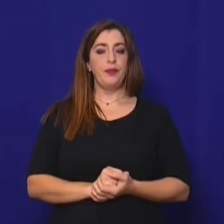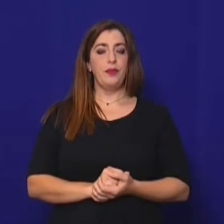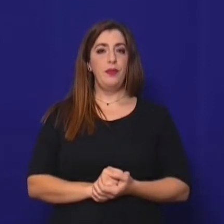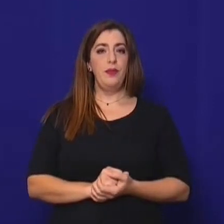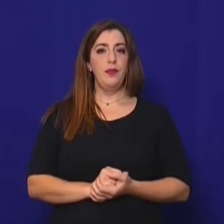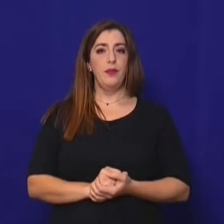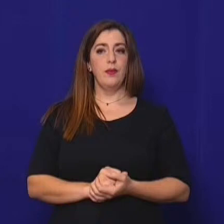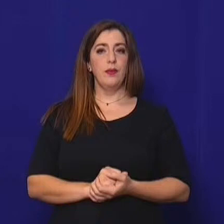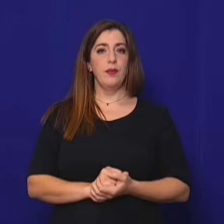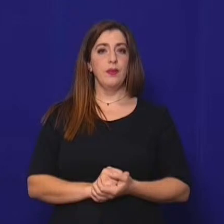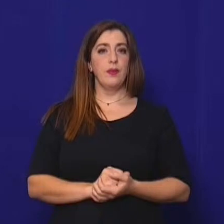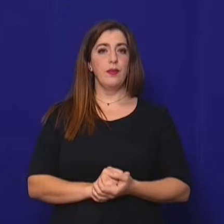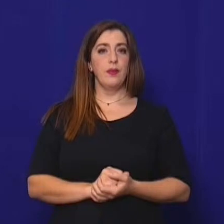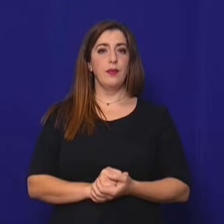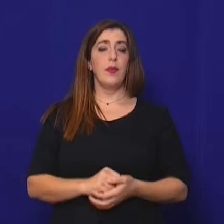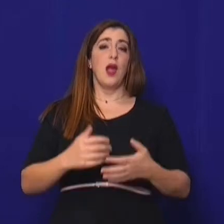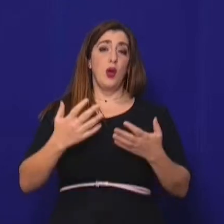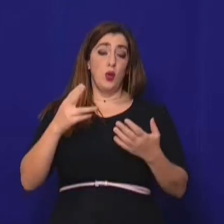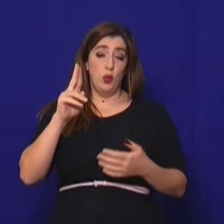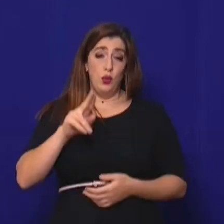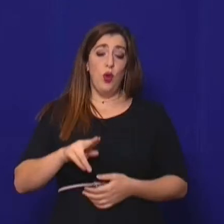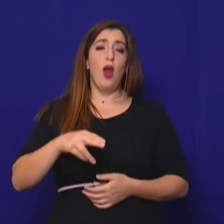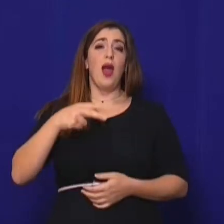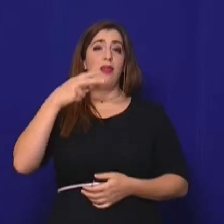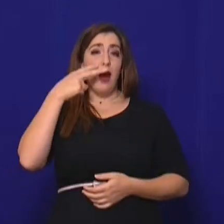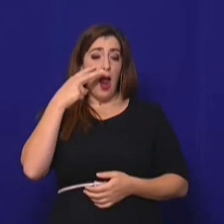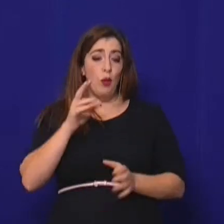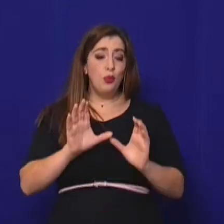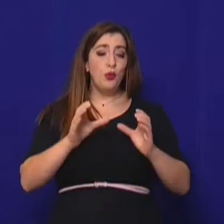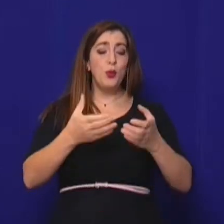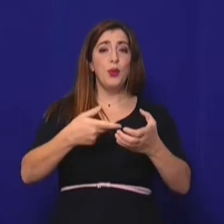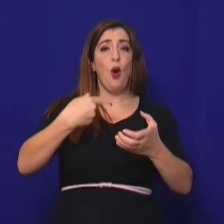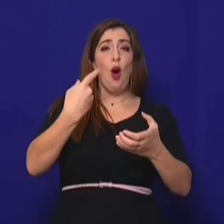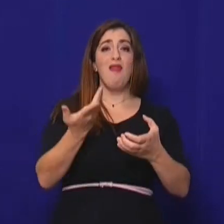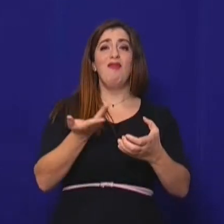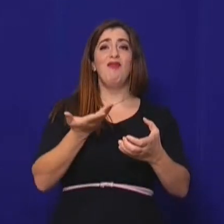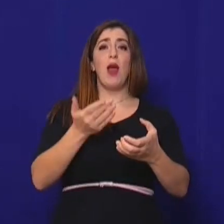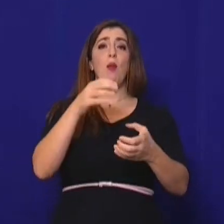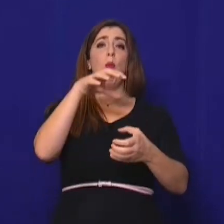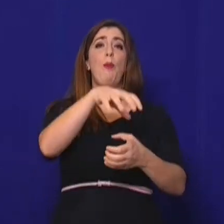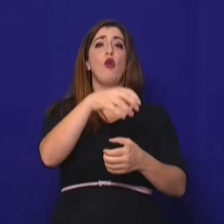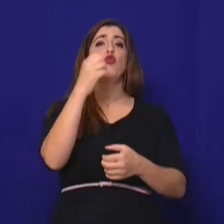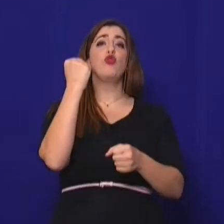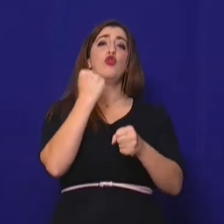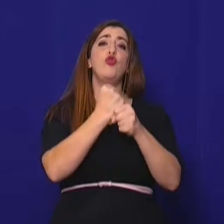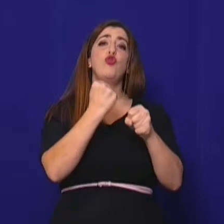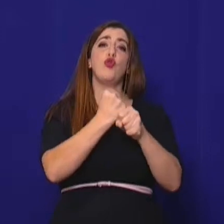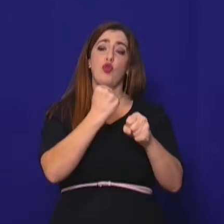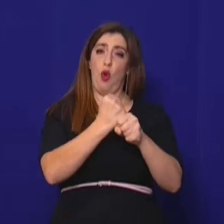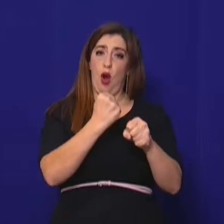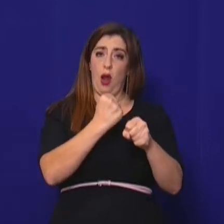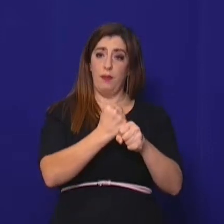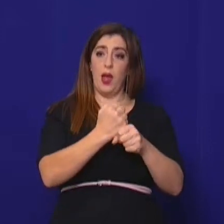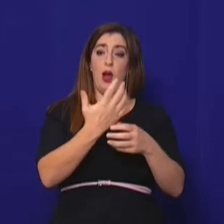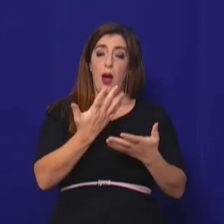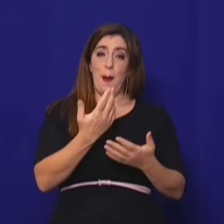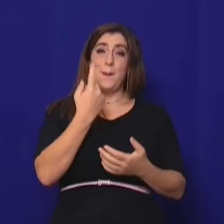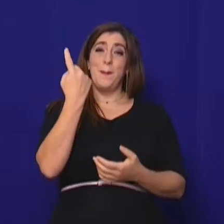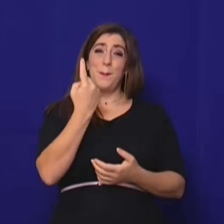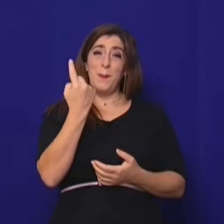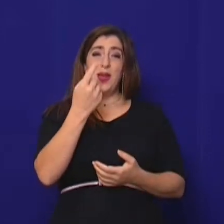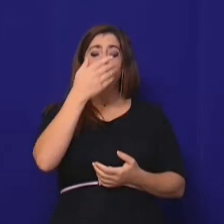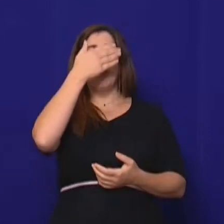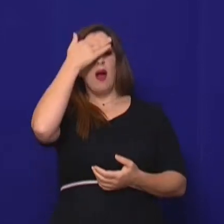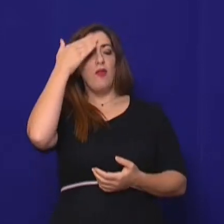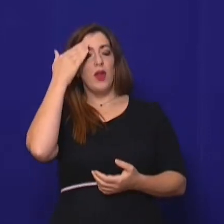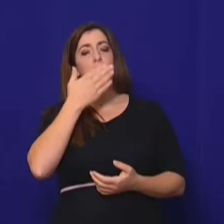baqalna xi każijiet fuq il-postijiet tax-xogħol fejn ukoll hemm ħafna x'jista' jsir fejn persuni li jkunu ma jifilħux ma jmorrux